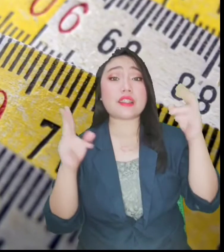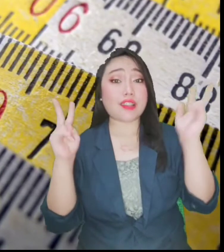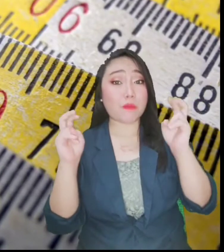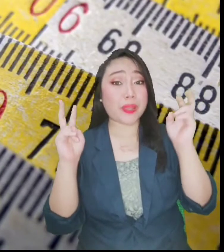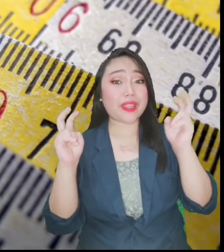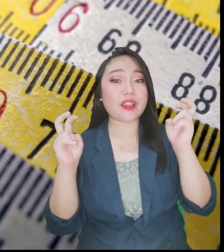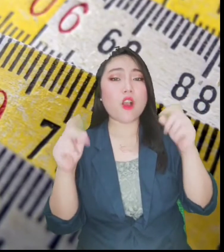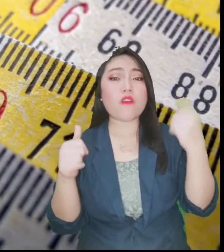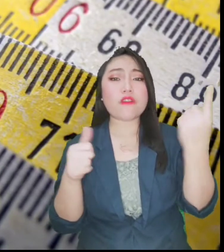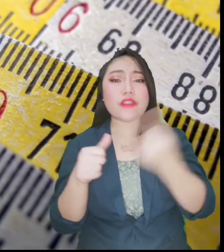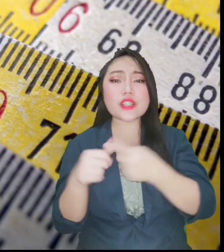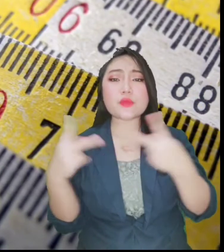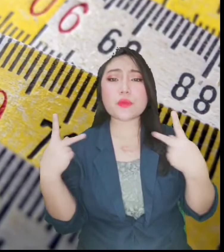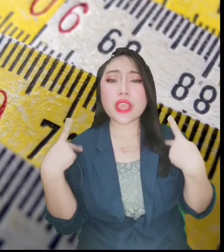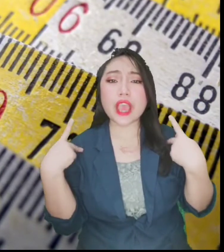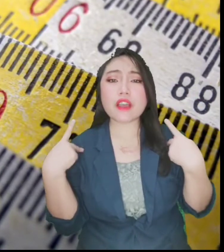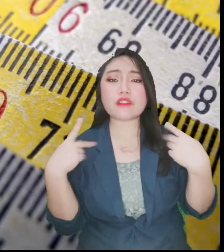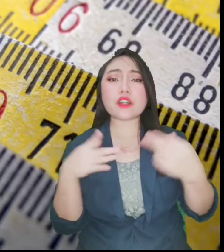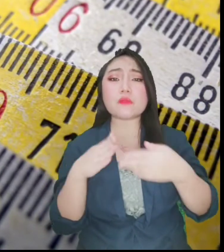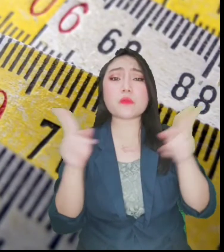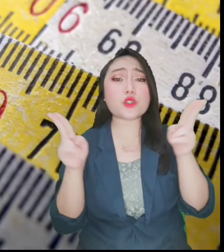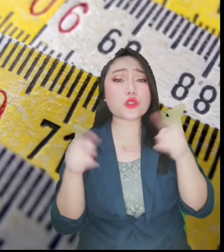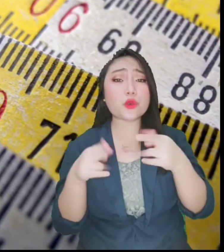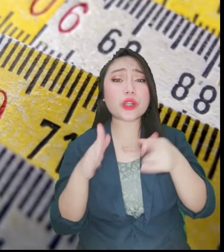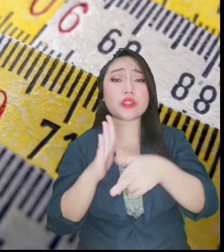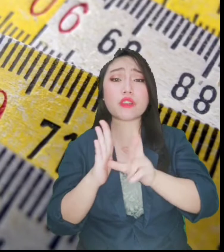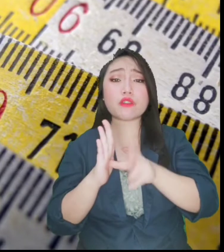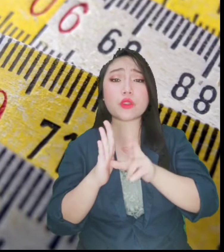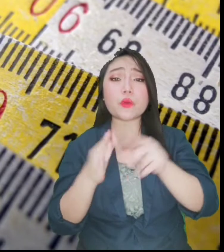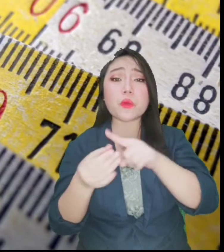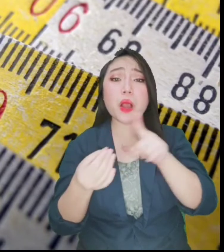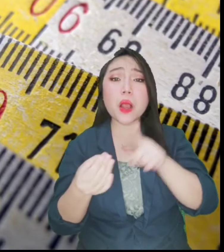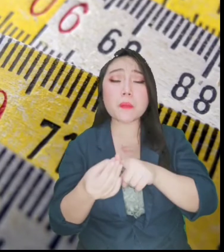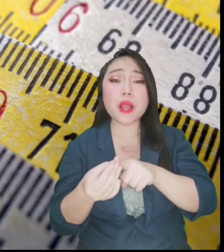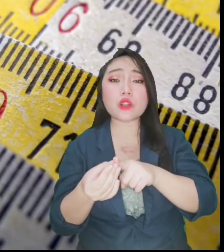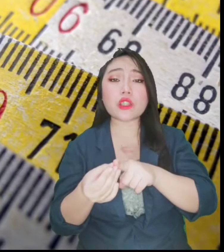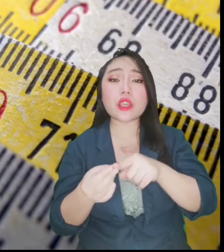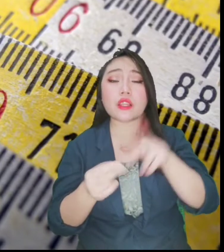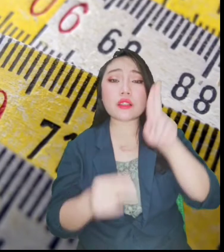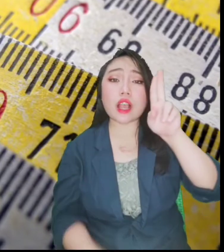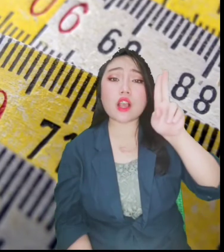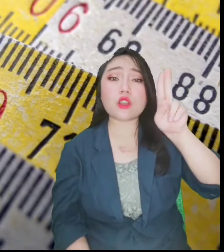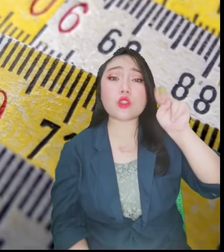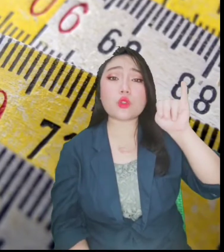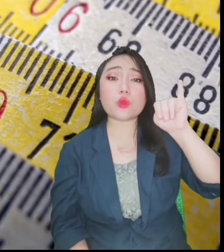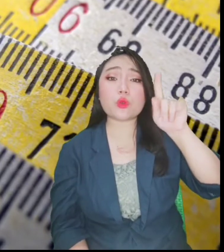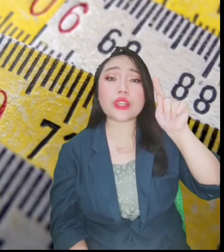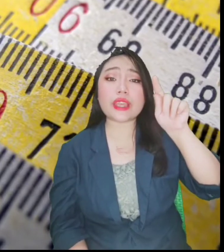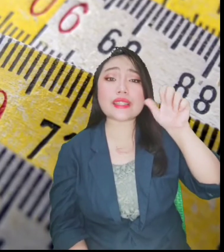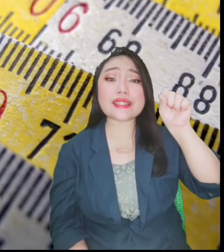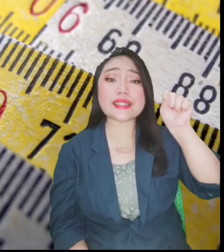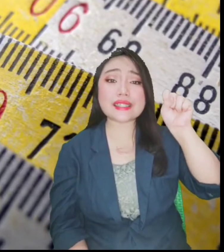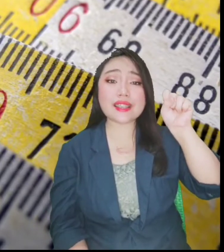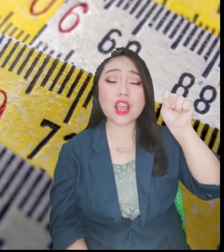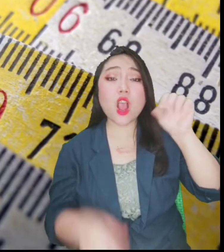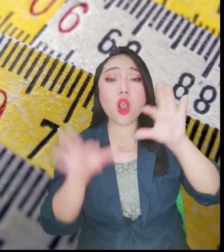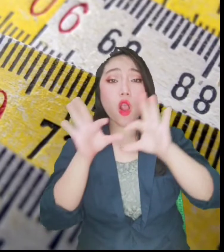So before we go to our topic, let's first have a short review about the